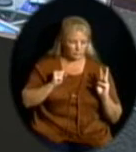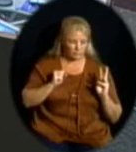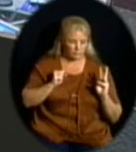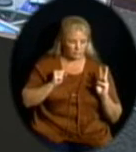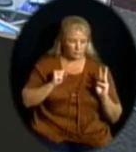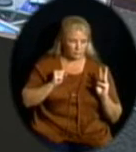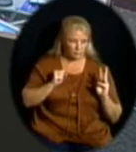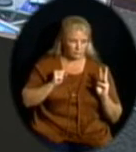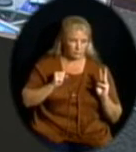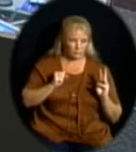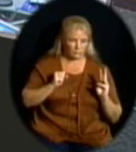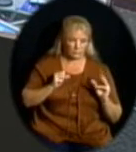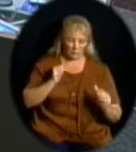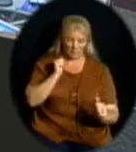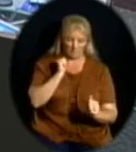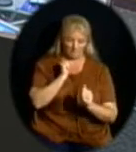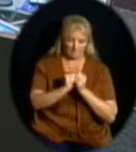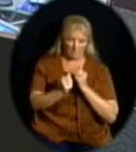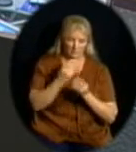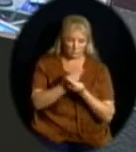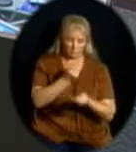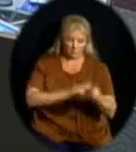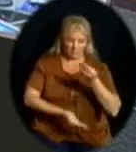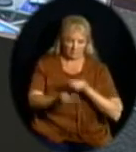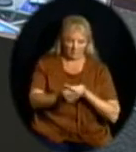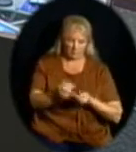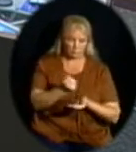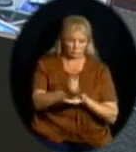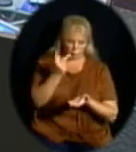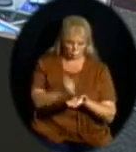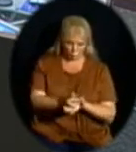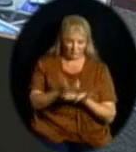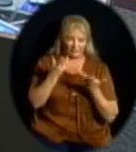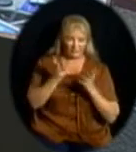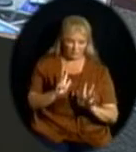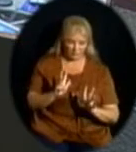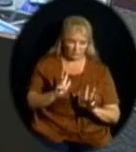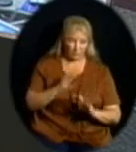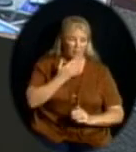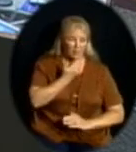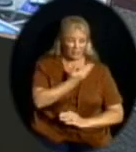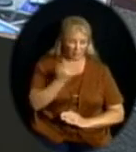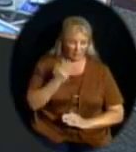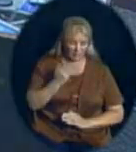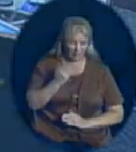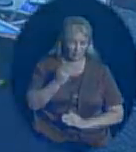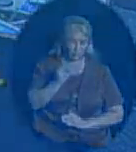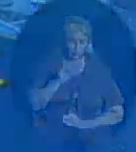And the motion passes. We have an approved budget. Thank you, Mr. Diener.